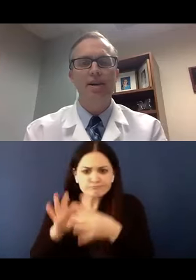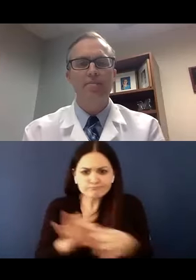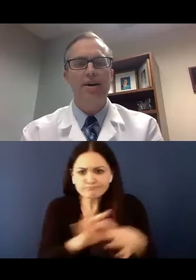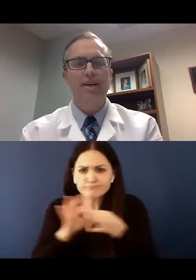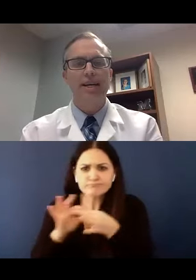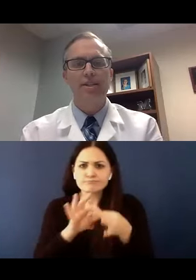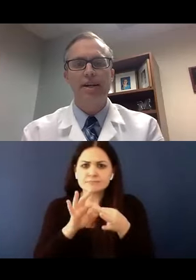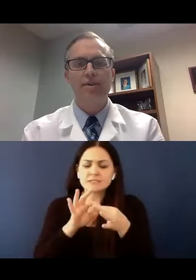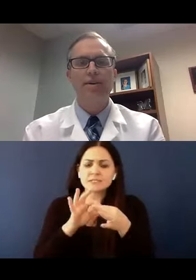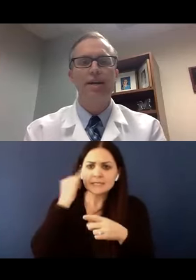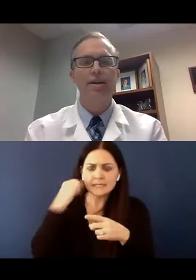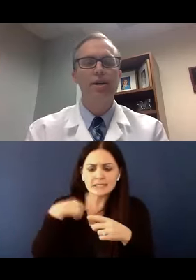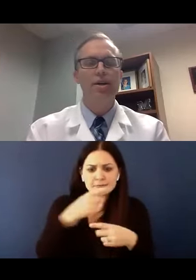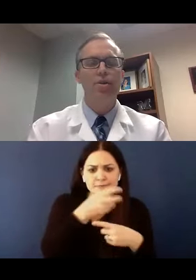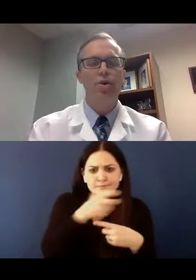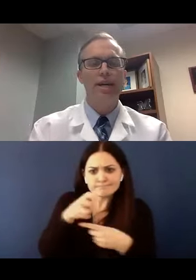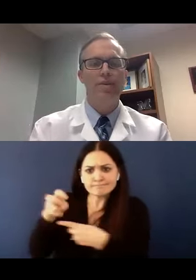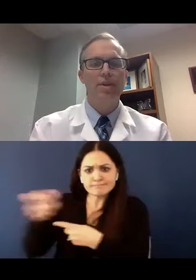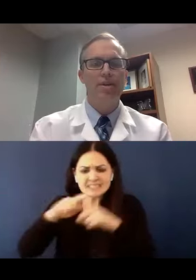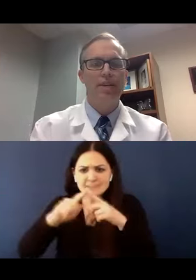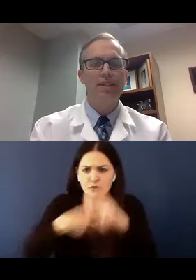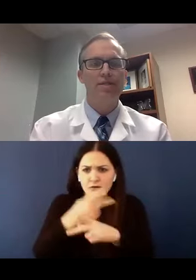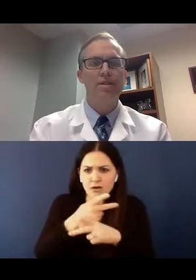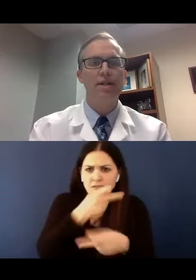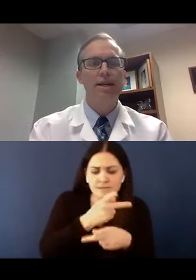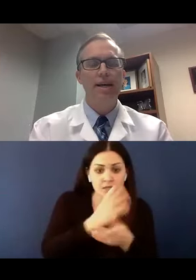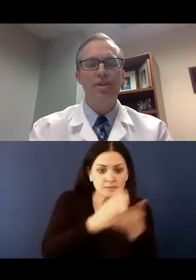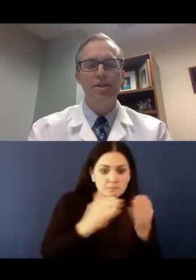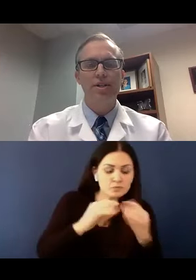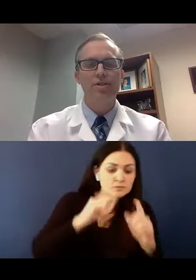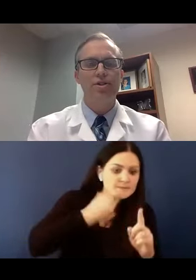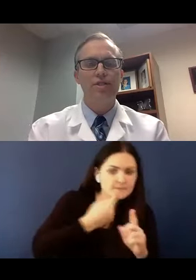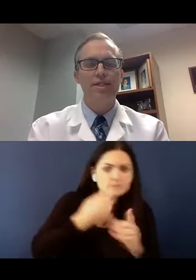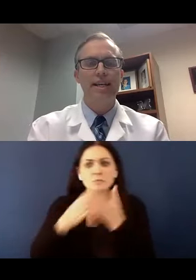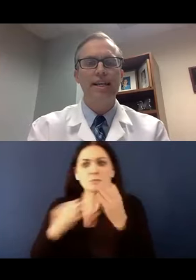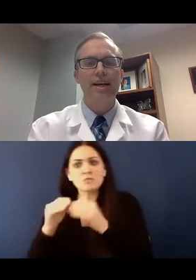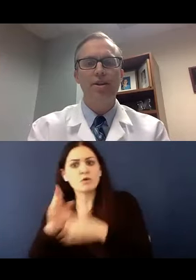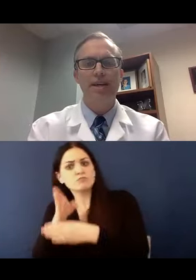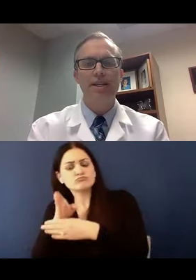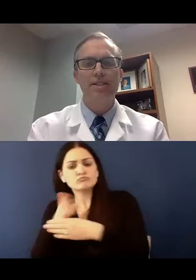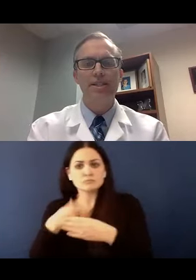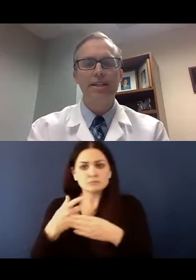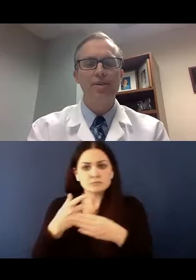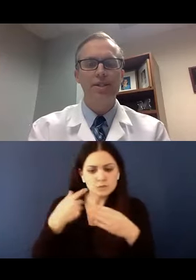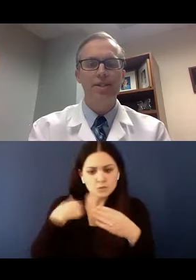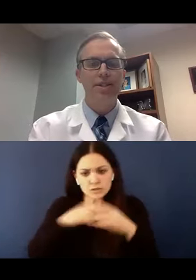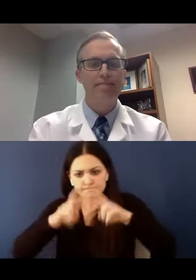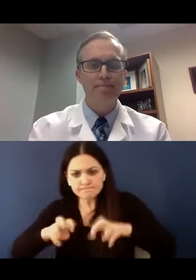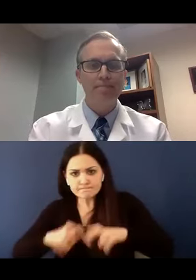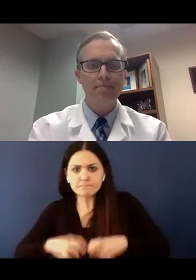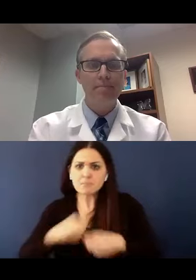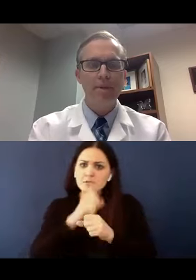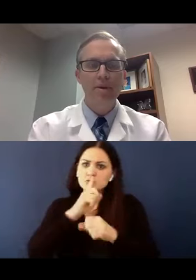intensive care to moderate care to general care, coordinated with our transfers and with the clinical services taking care of the patients and unit